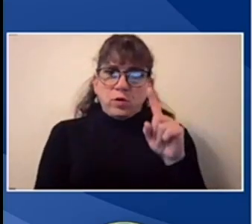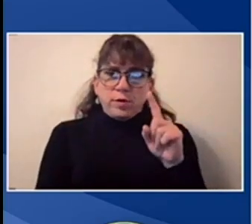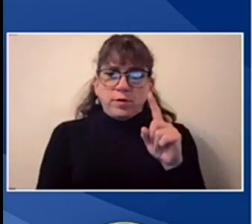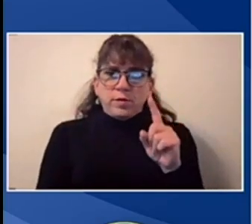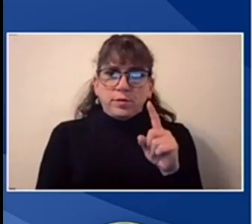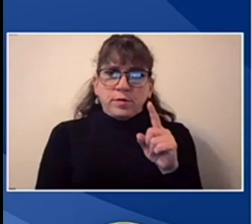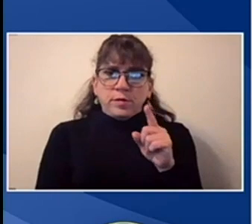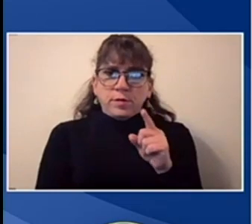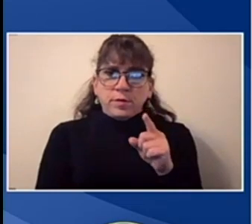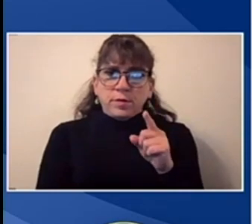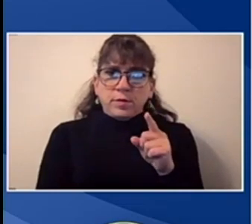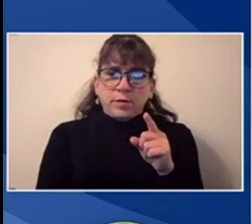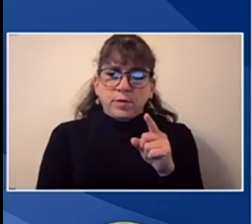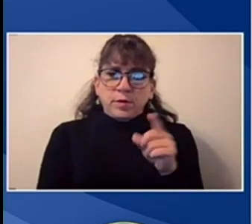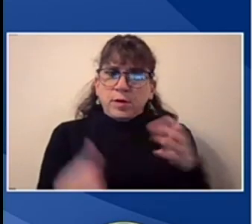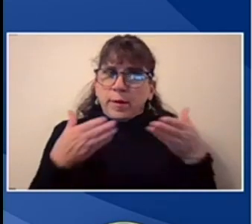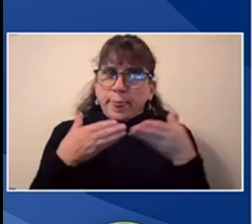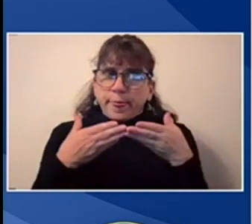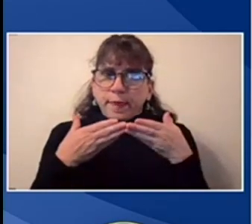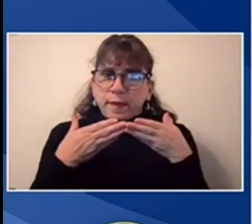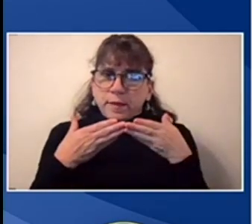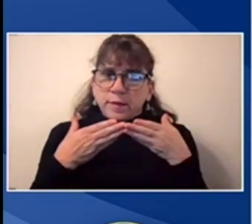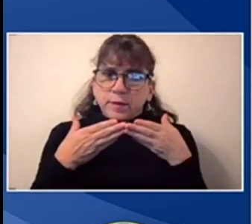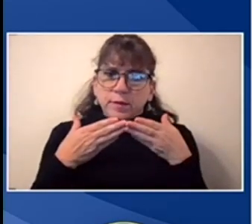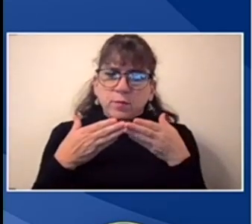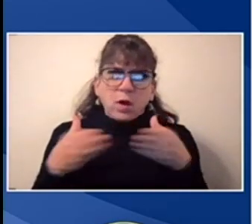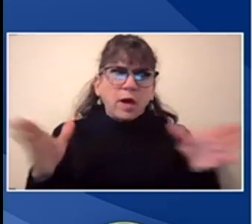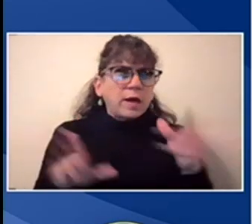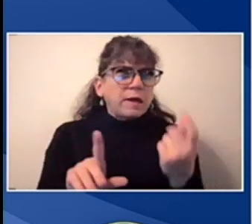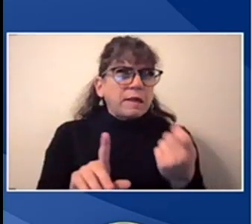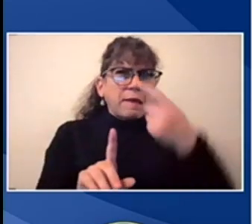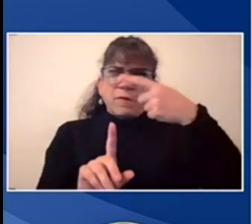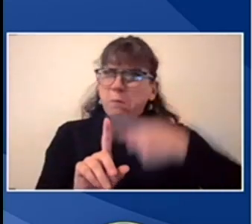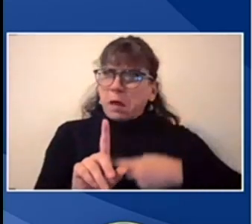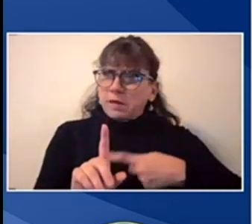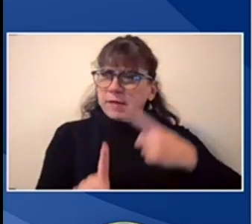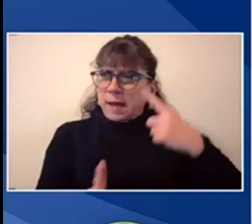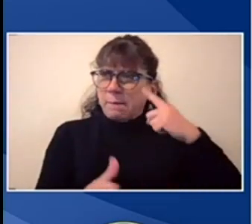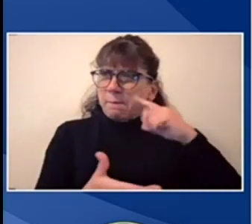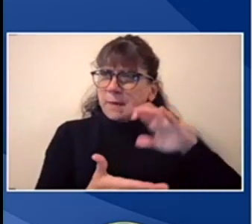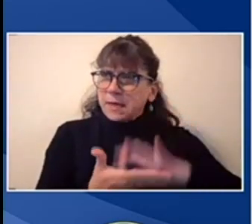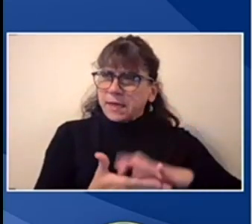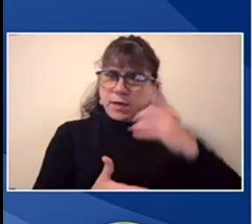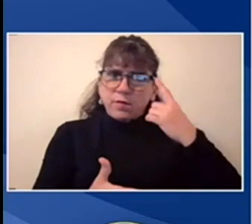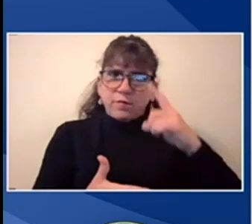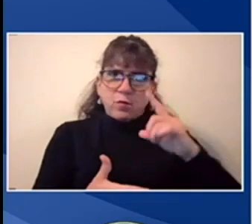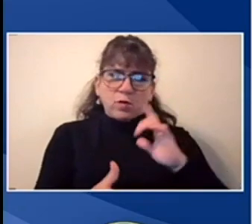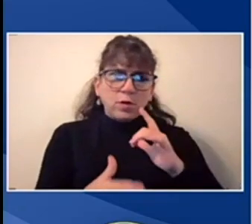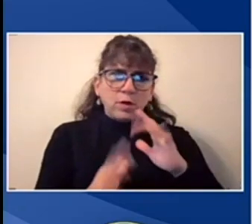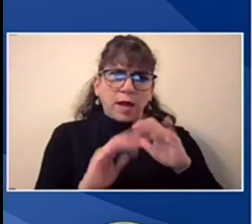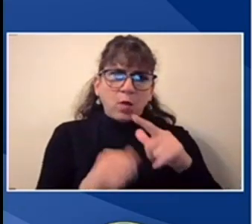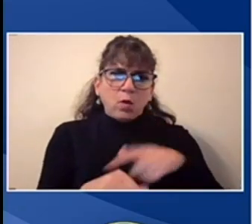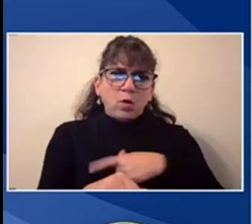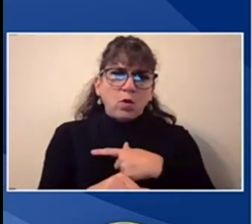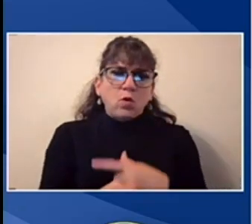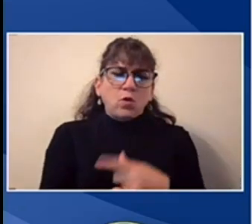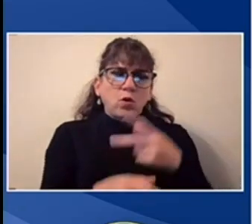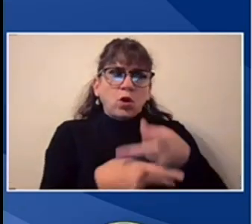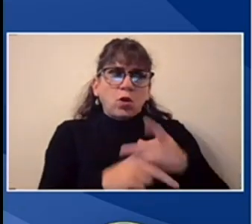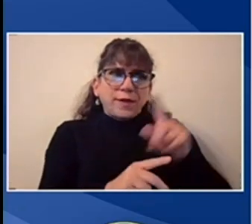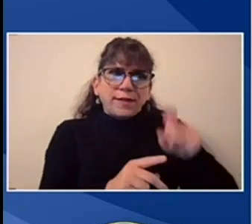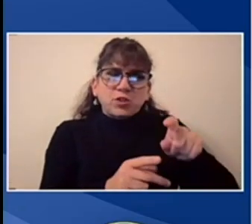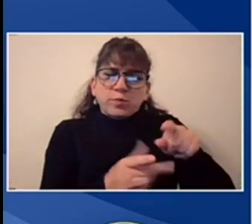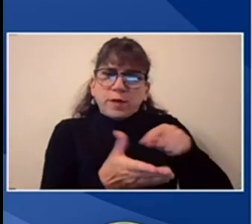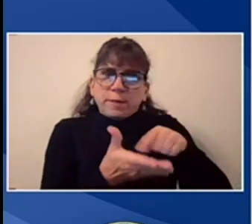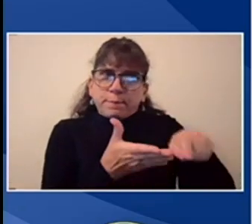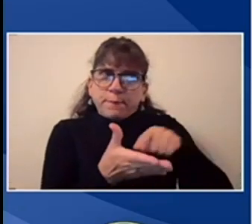just the why the at least 11 months, I believe it was, for how long a loan needs to be in repayment? Both